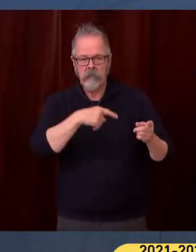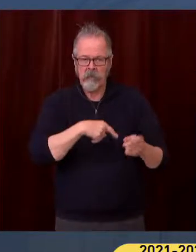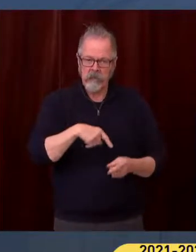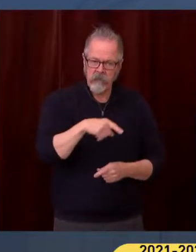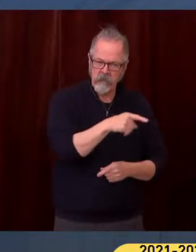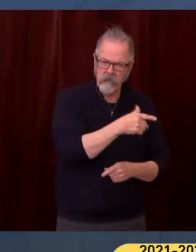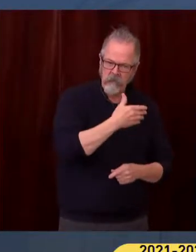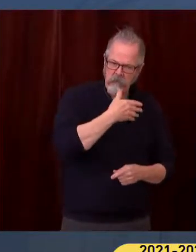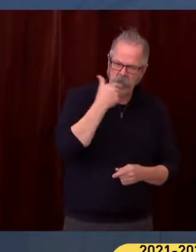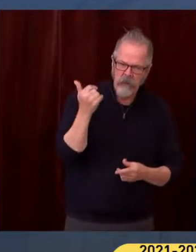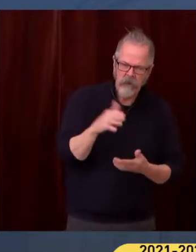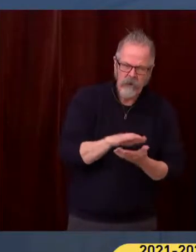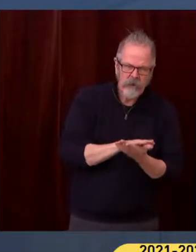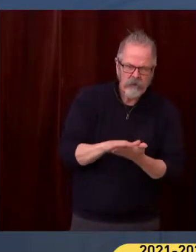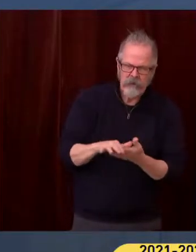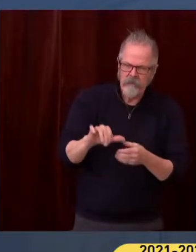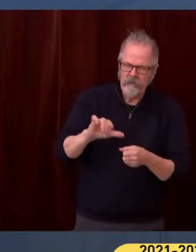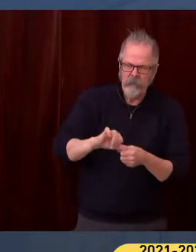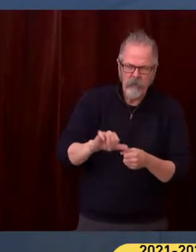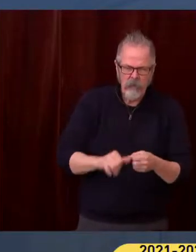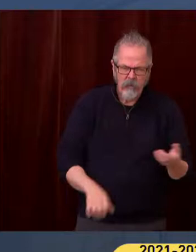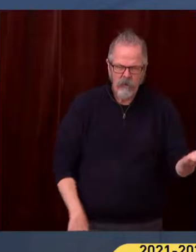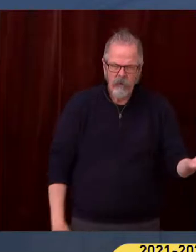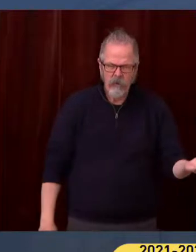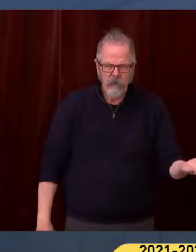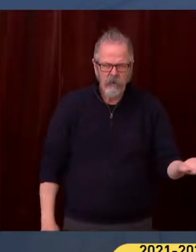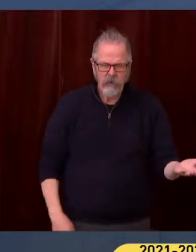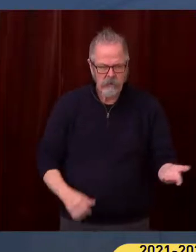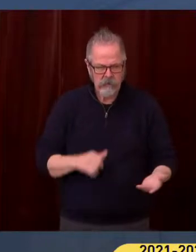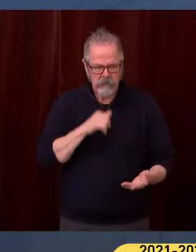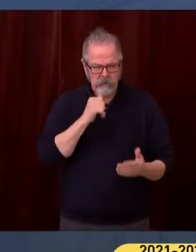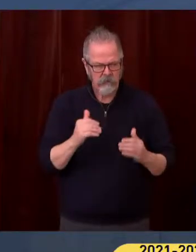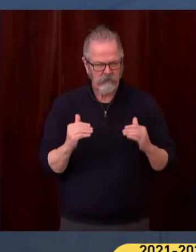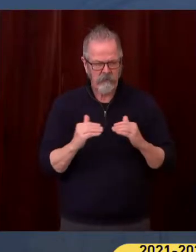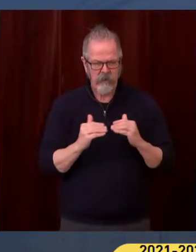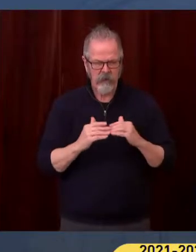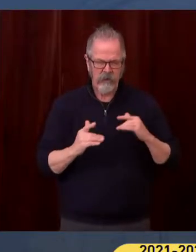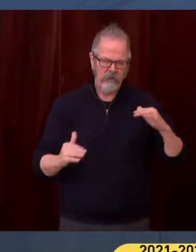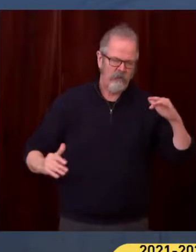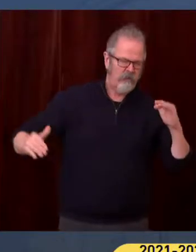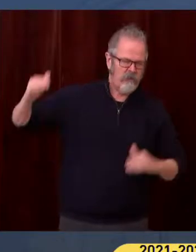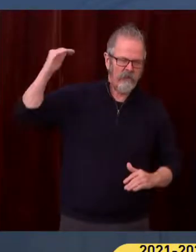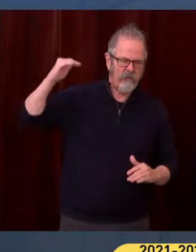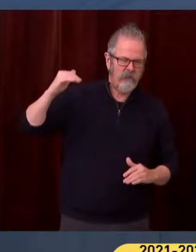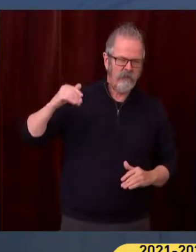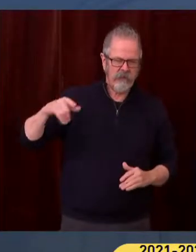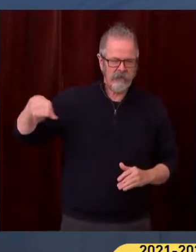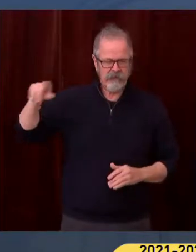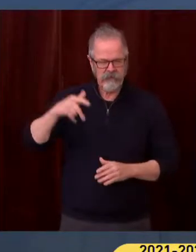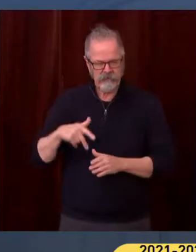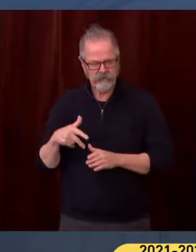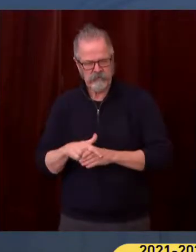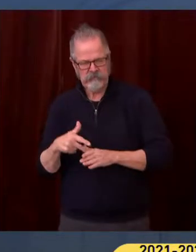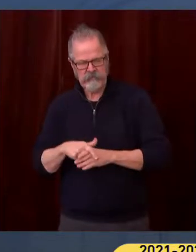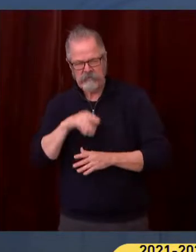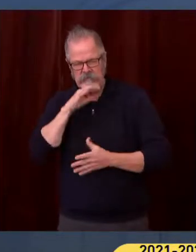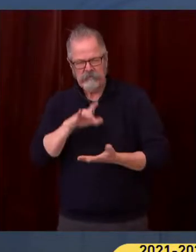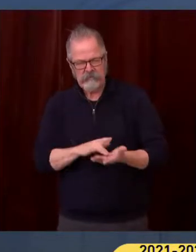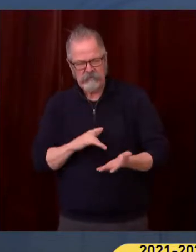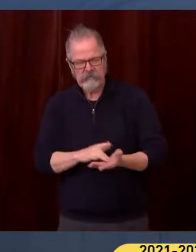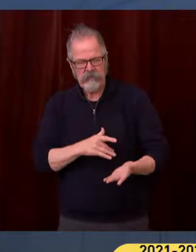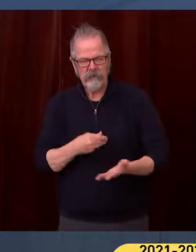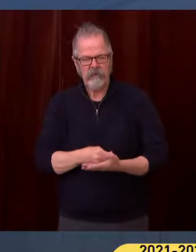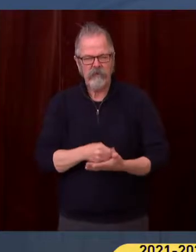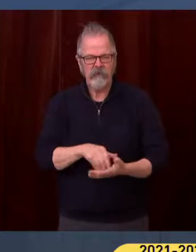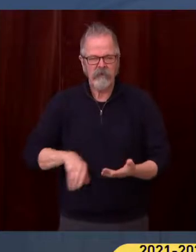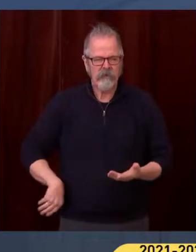field. So the fact that you are willing to be courageous while we level this playing field, I really appreciate it. And I